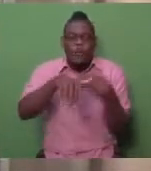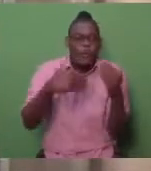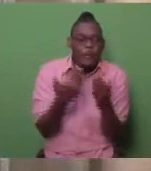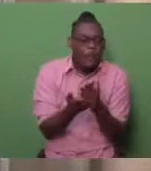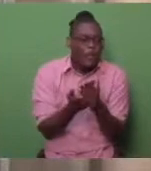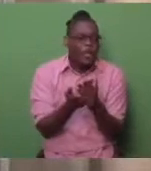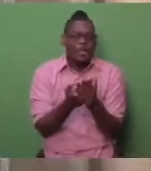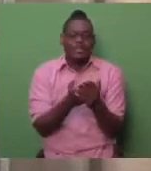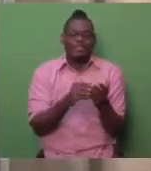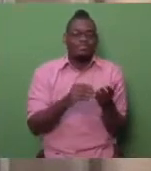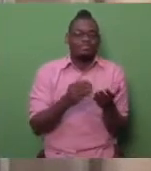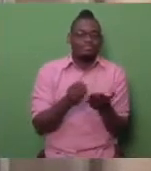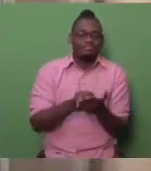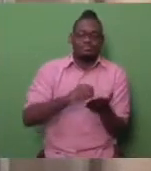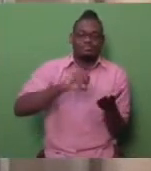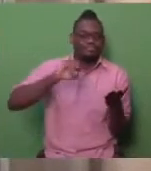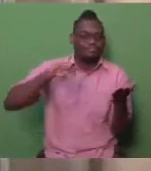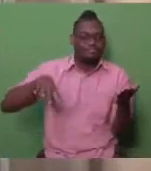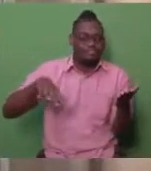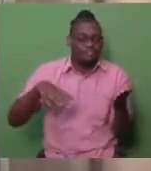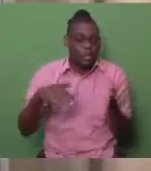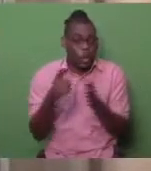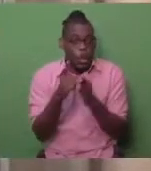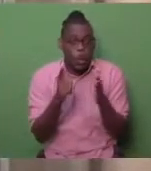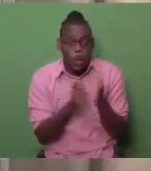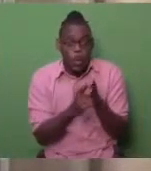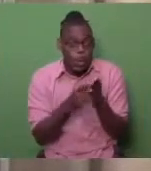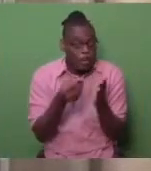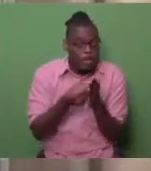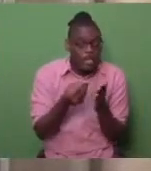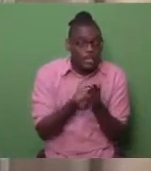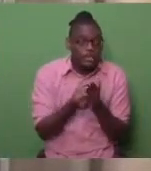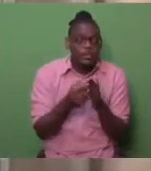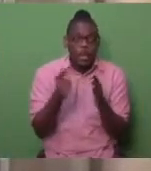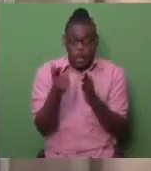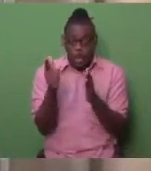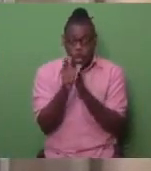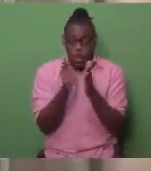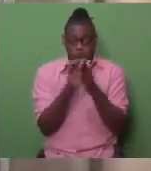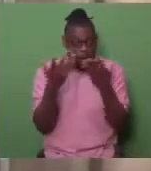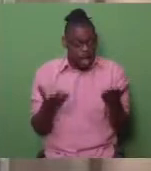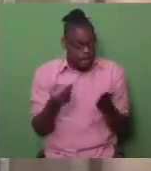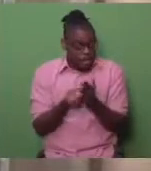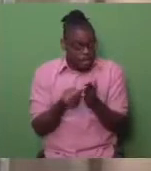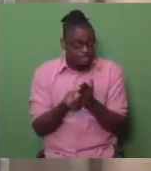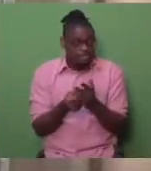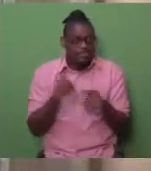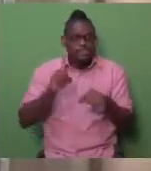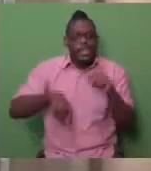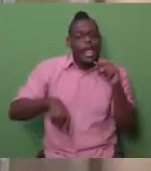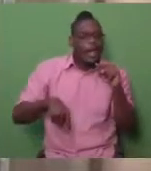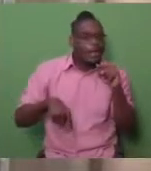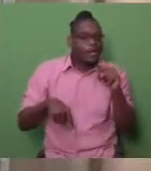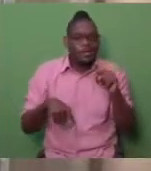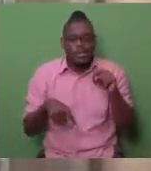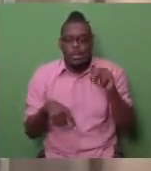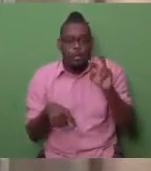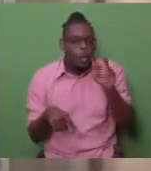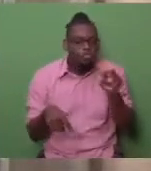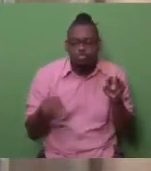Financial fees. Because somebody has a bank and so on, brokering financial